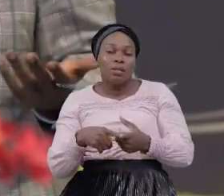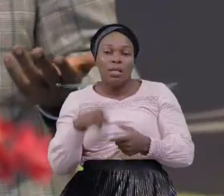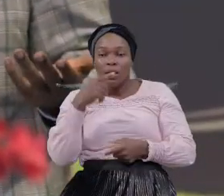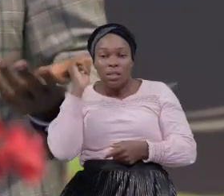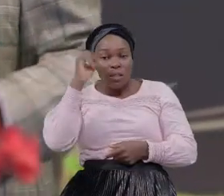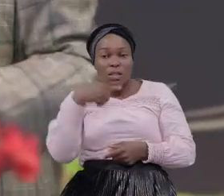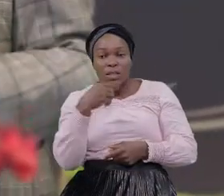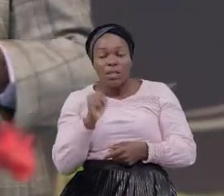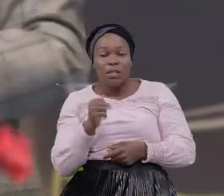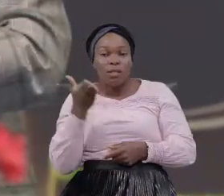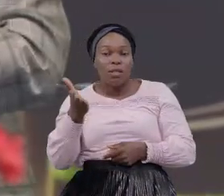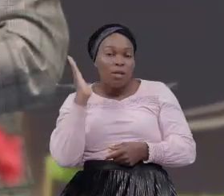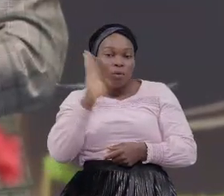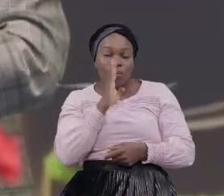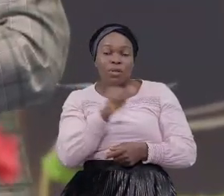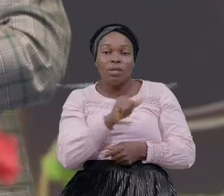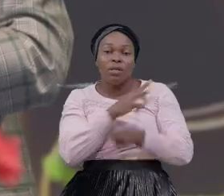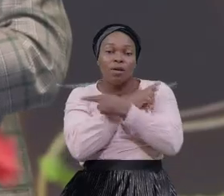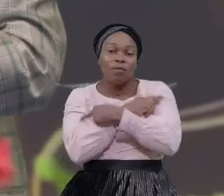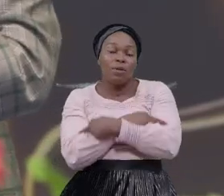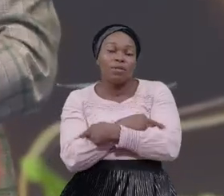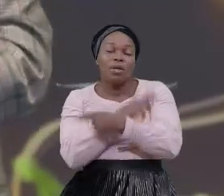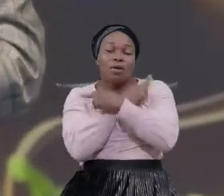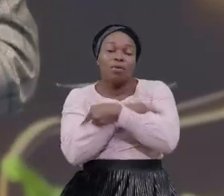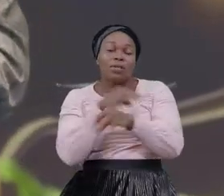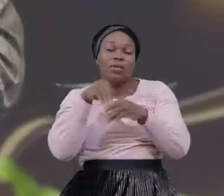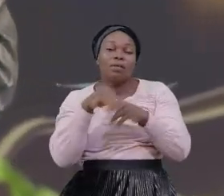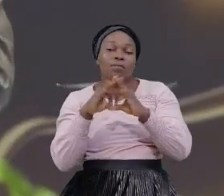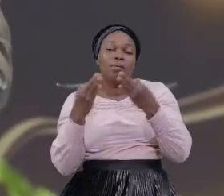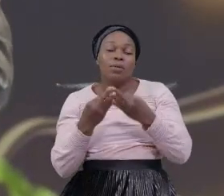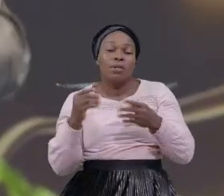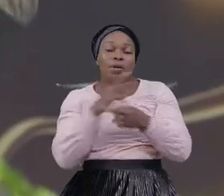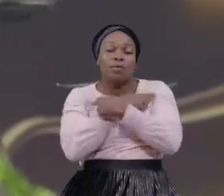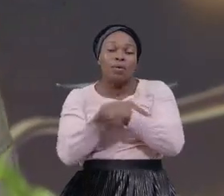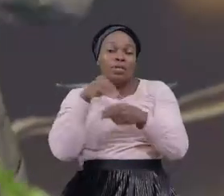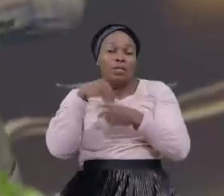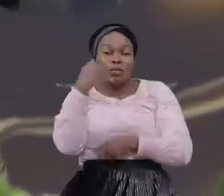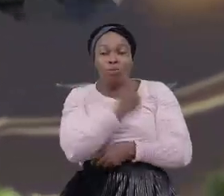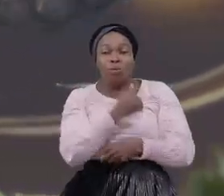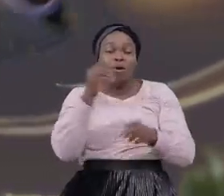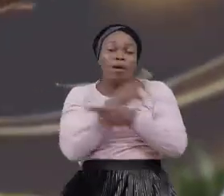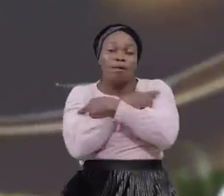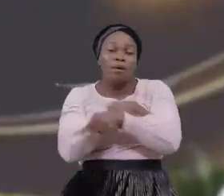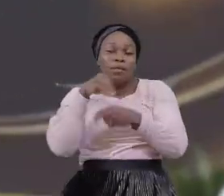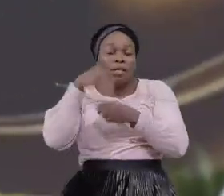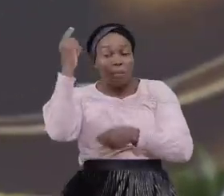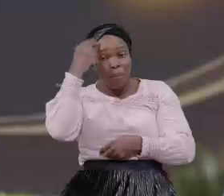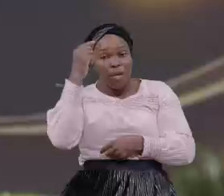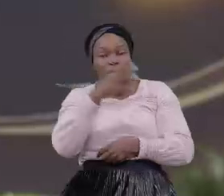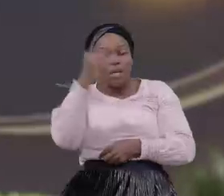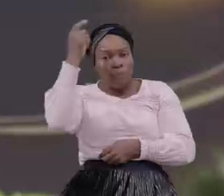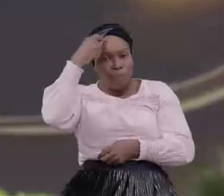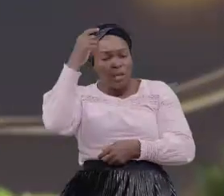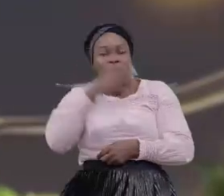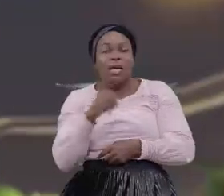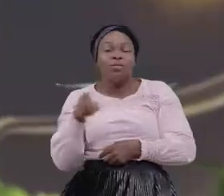your family, a rest in your soul, rest in your mind, rest in your brain, and you're not scattered here and there,